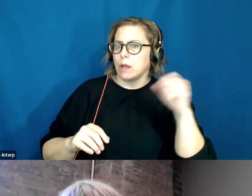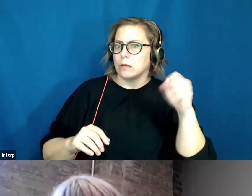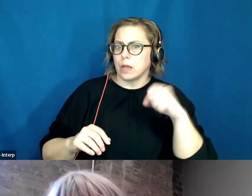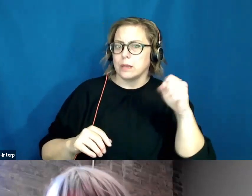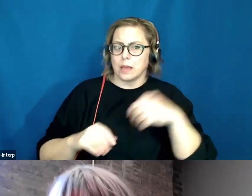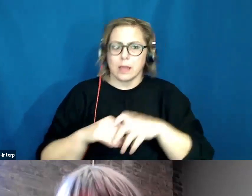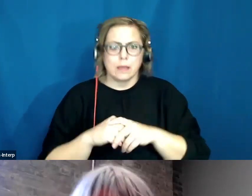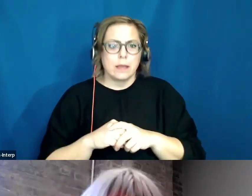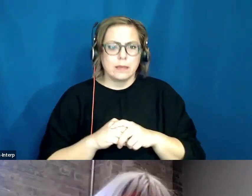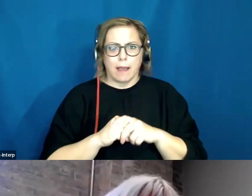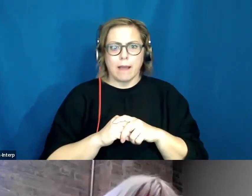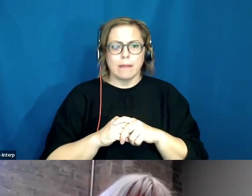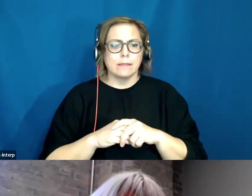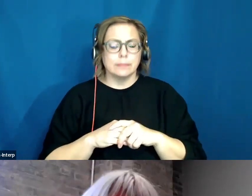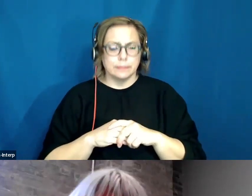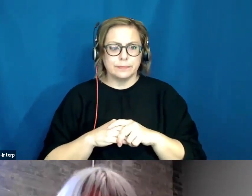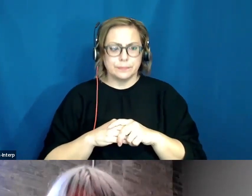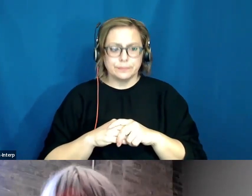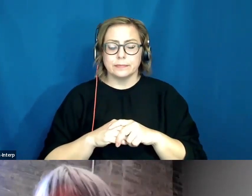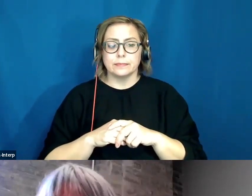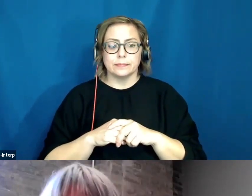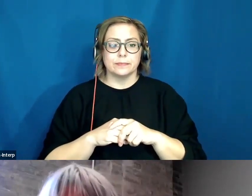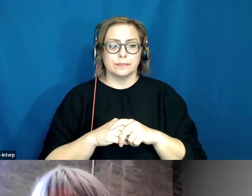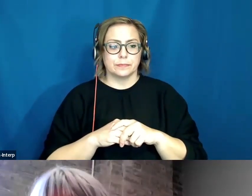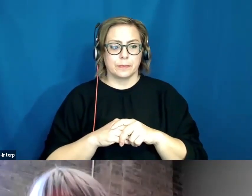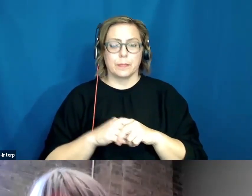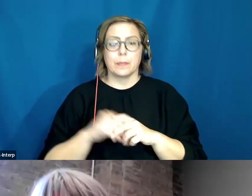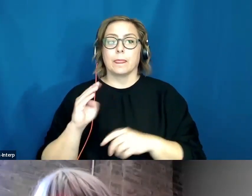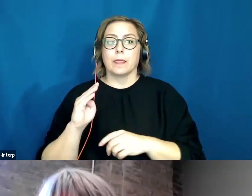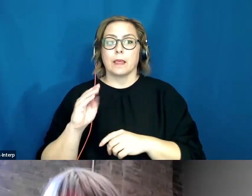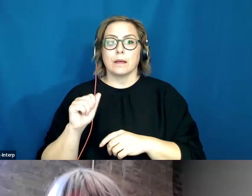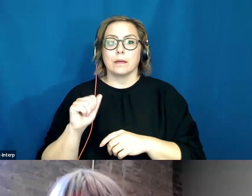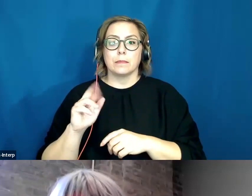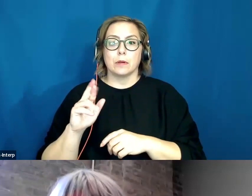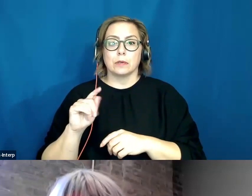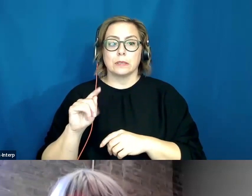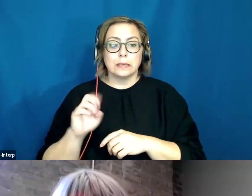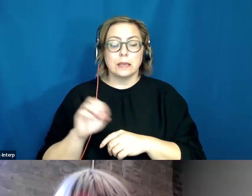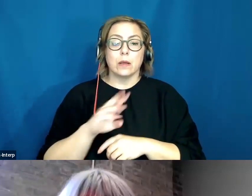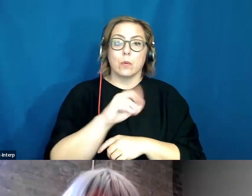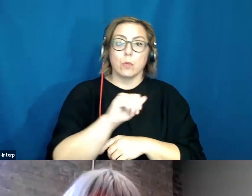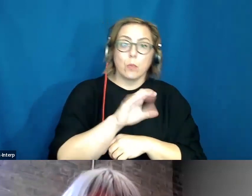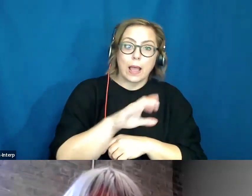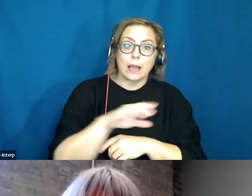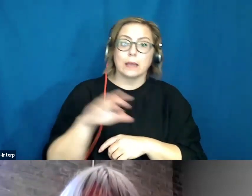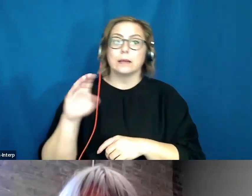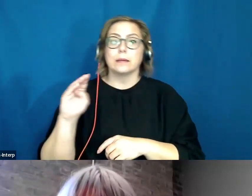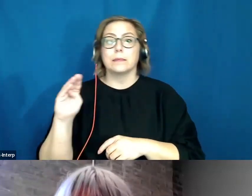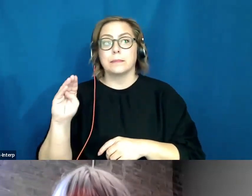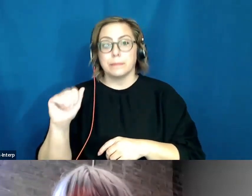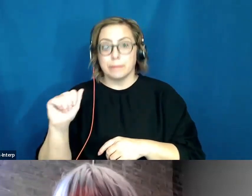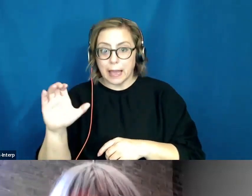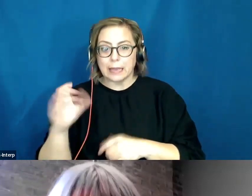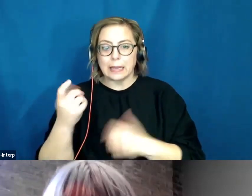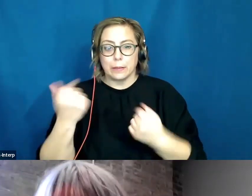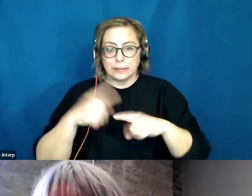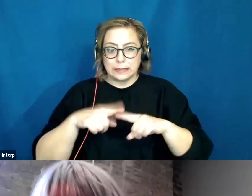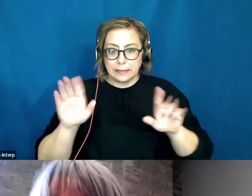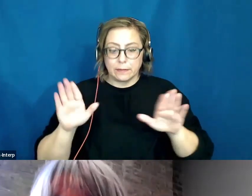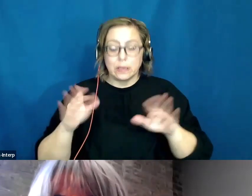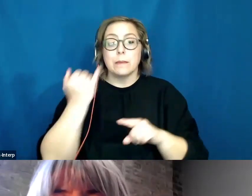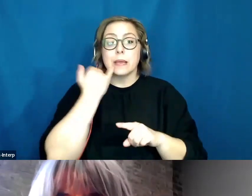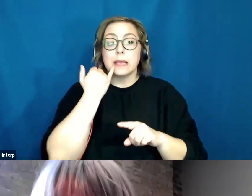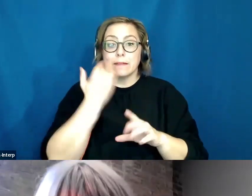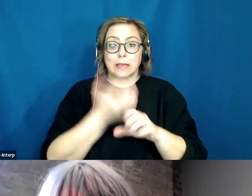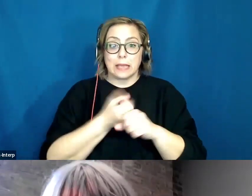that. Yeah. And so for like WAC and MAC handle it slightly differently, but if you were